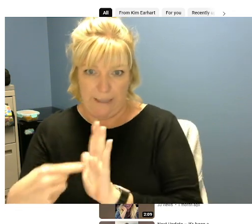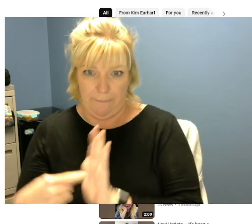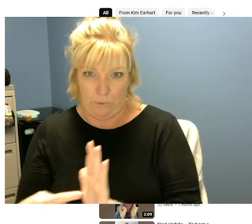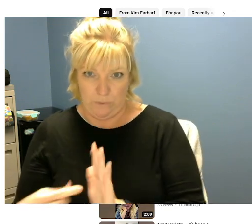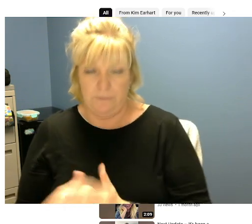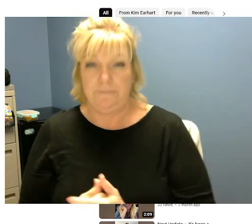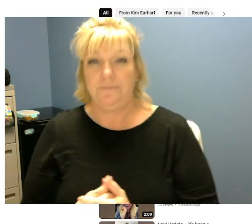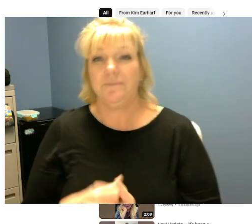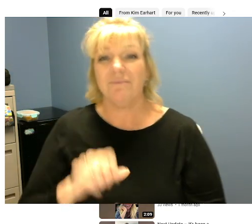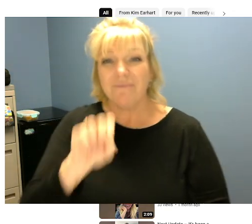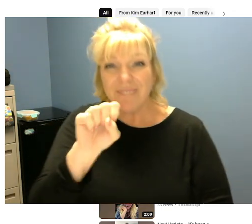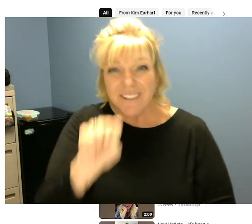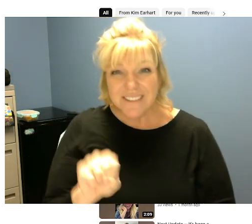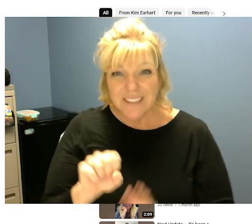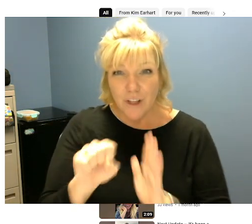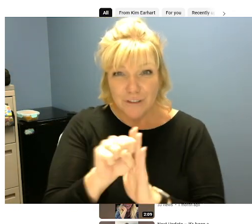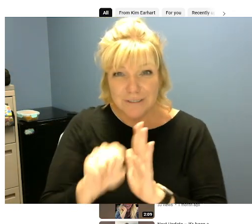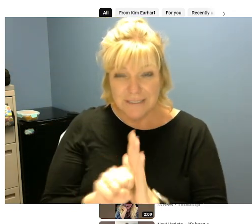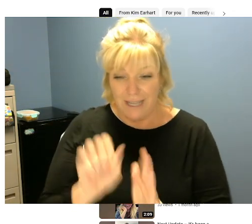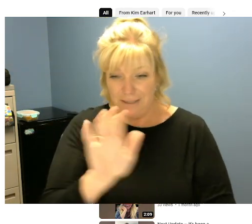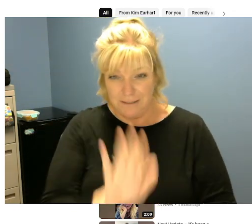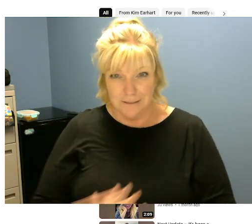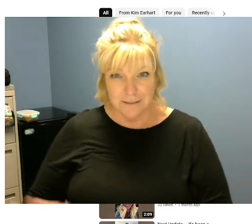Inflation in the South is